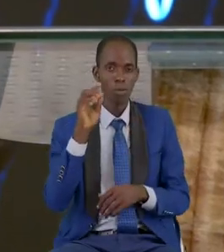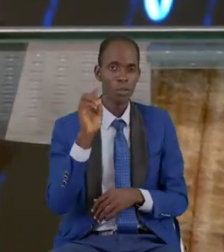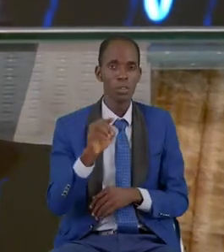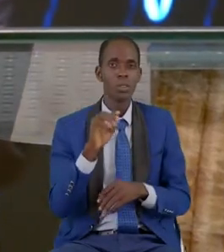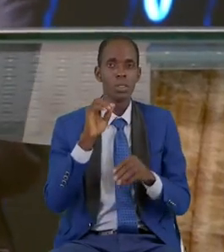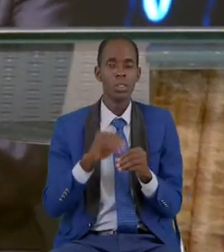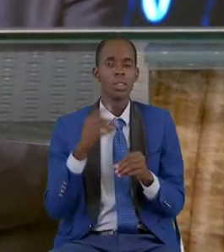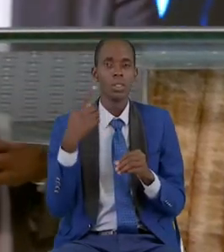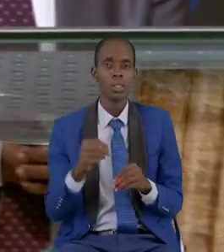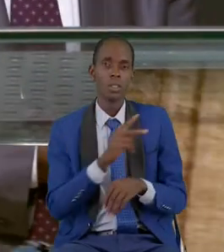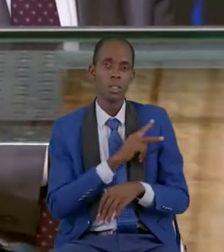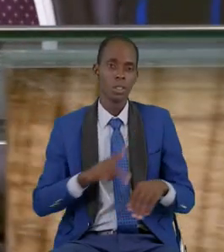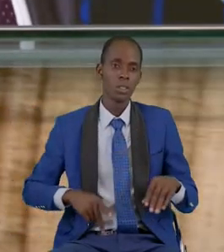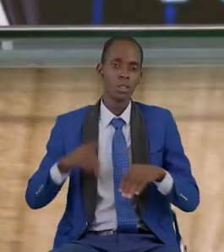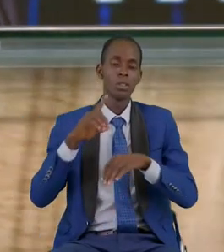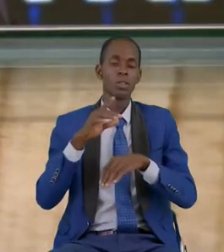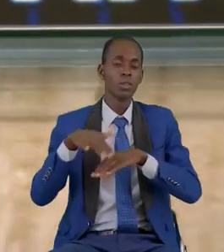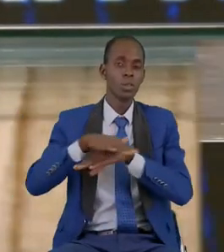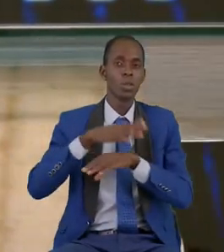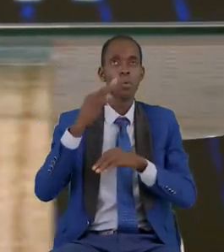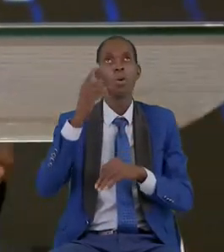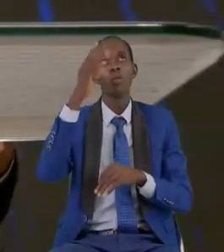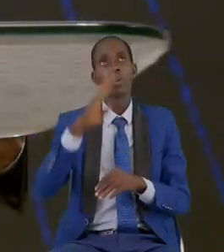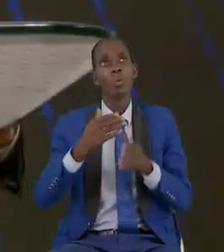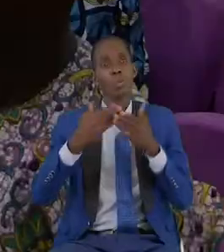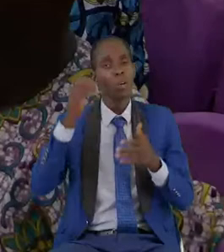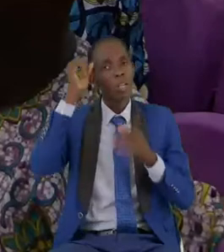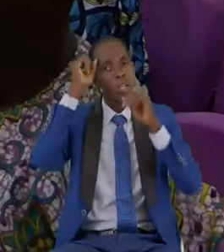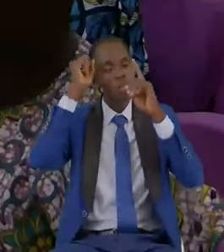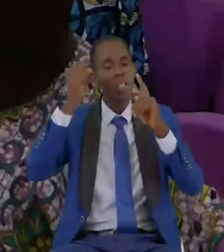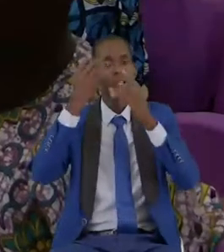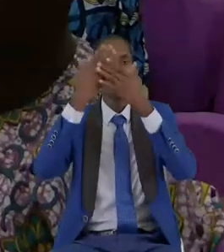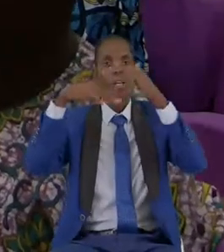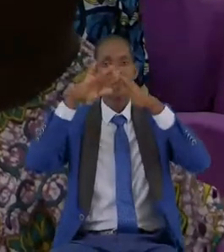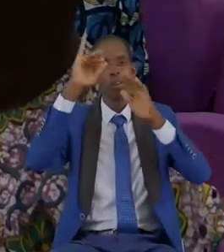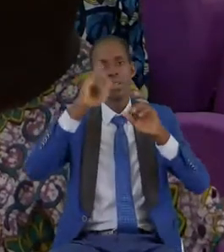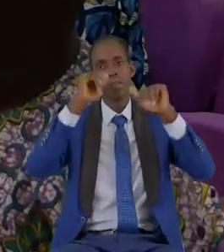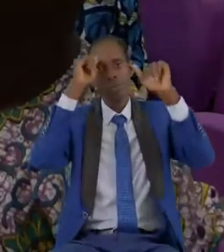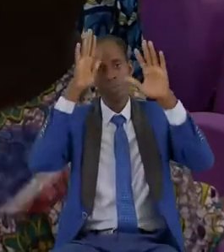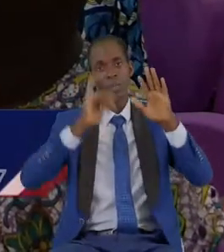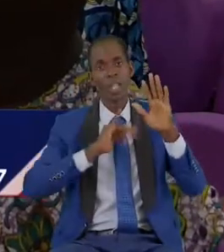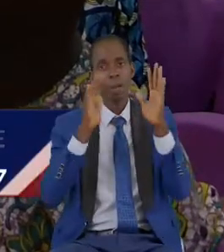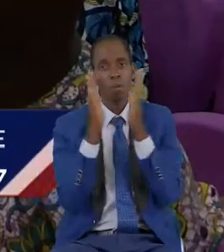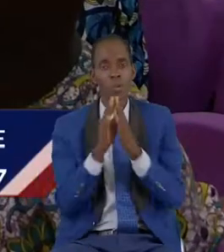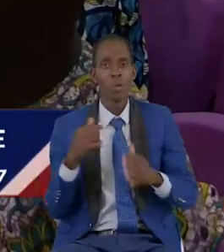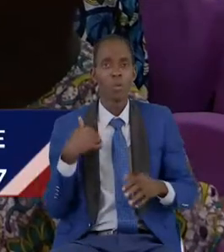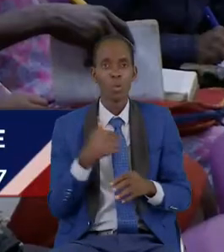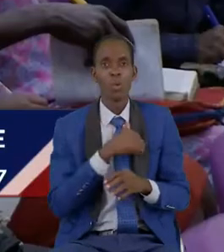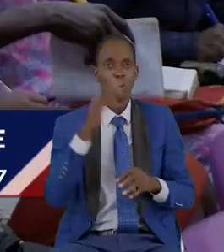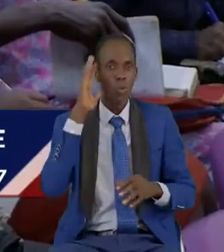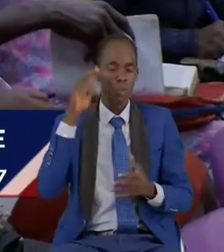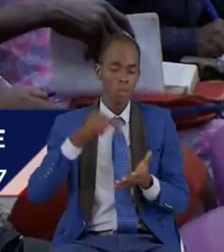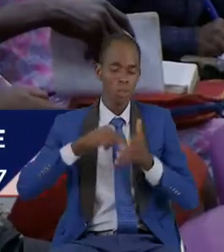his heavenly Father. I pray we'll be steadfast. I said, I pray we'll be